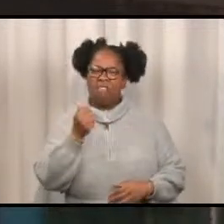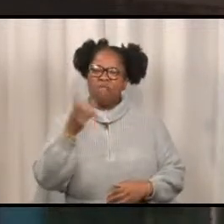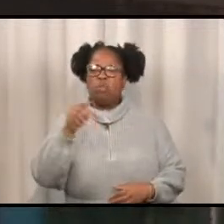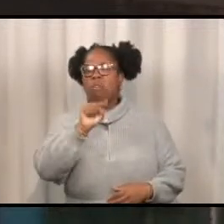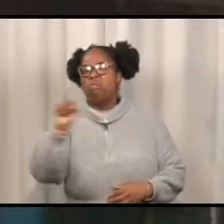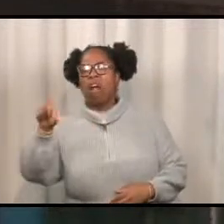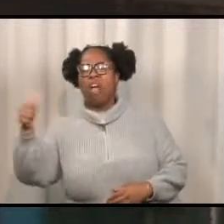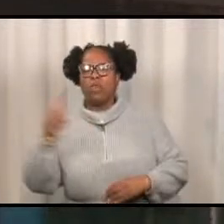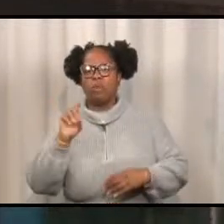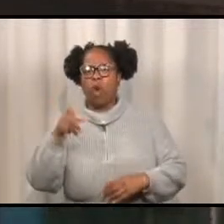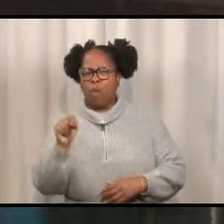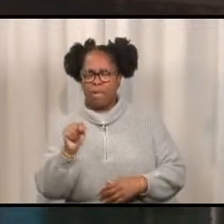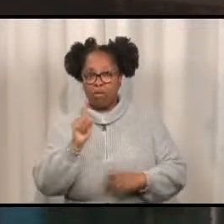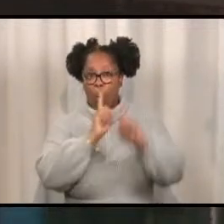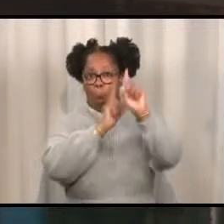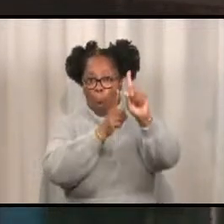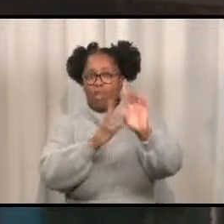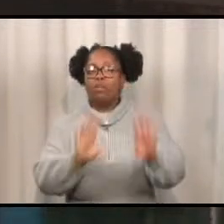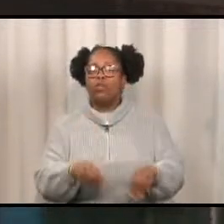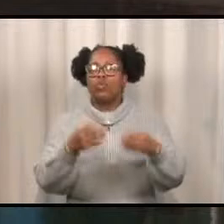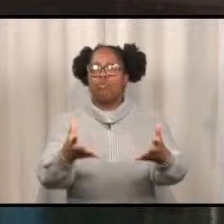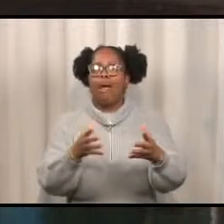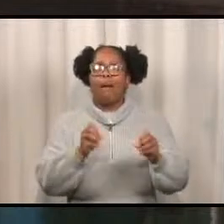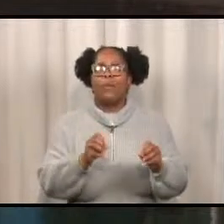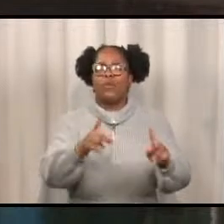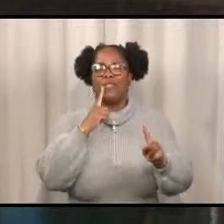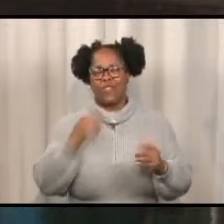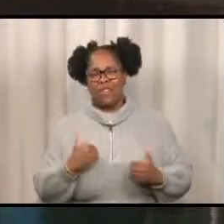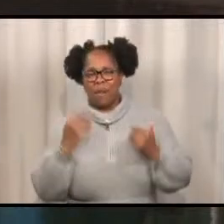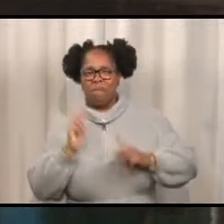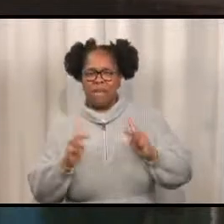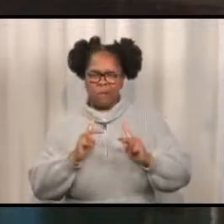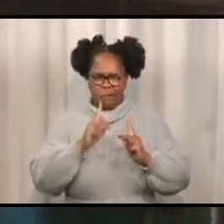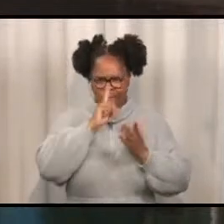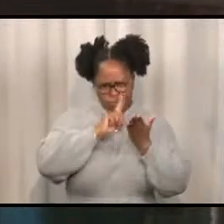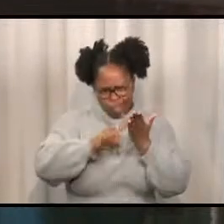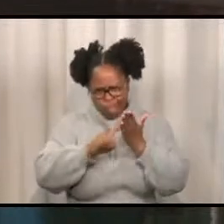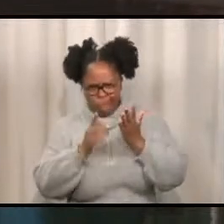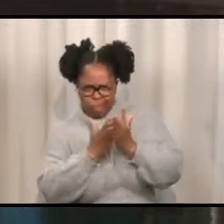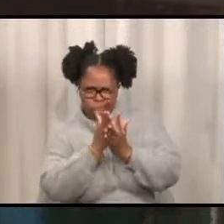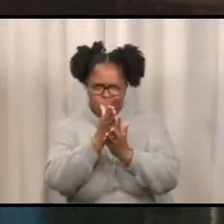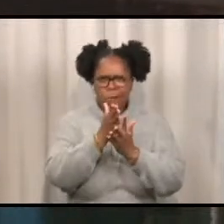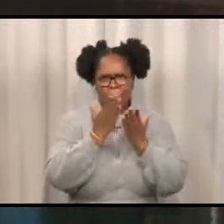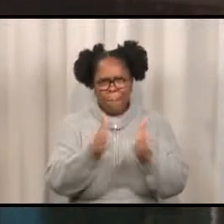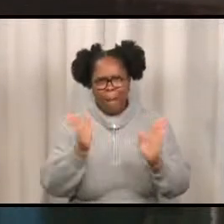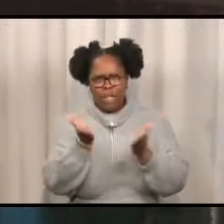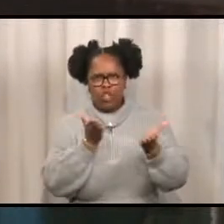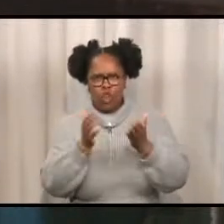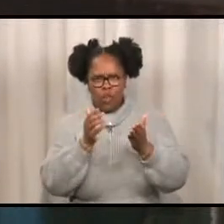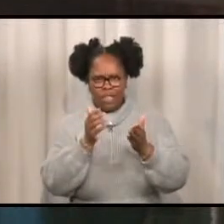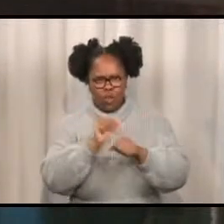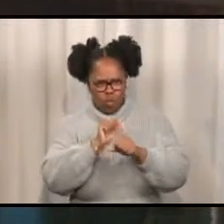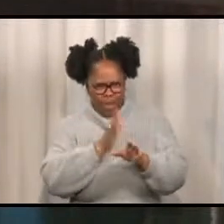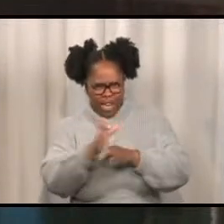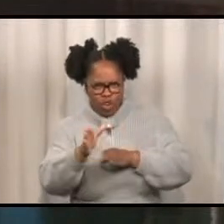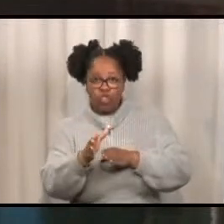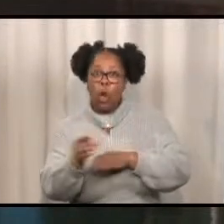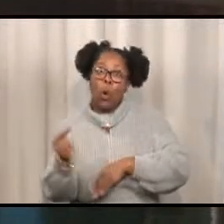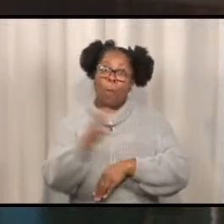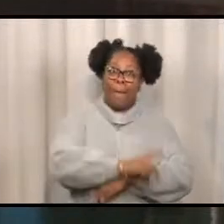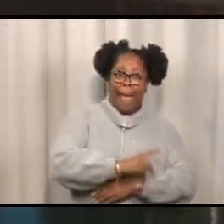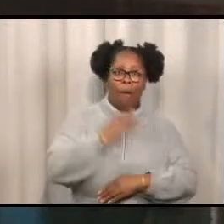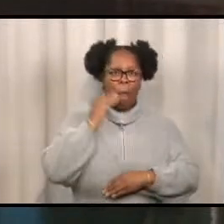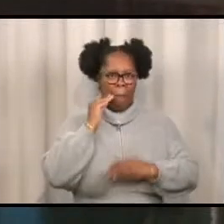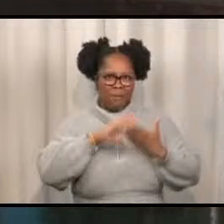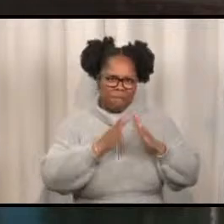to provide opportunities to young people to explore careers in public service, get back in the community and lead projects that are going